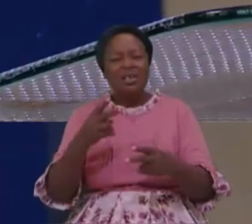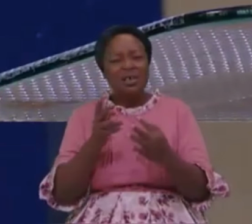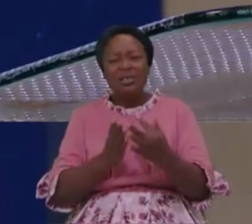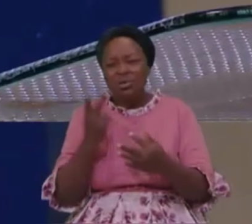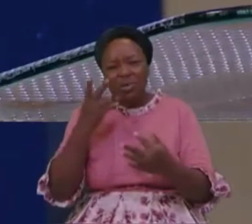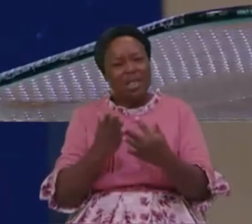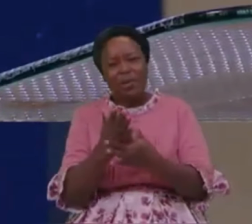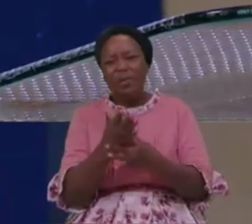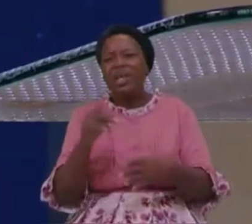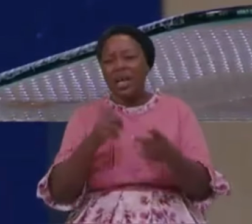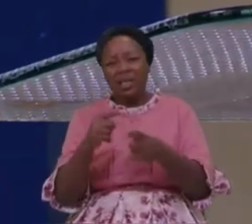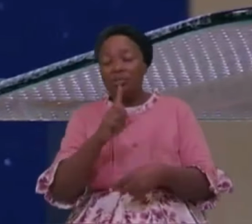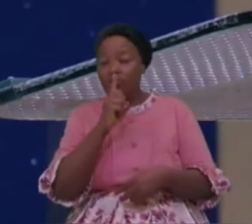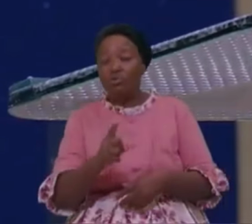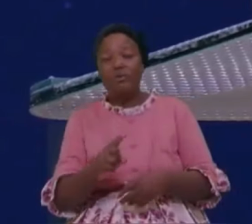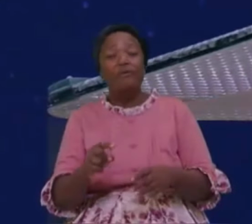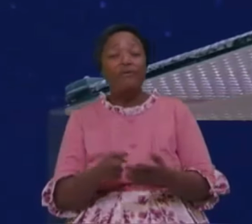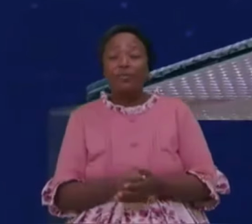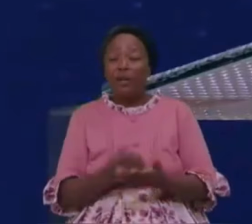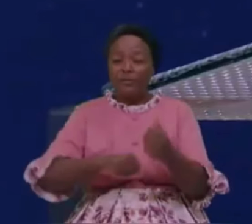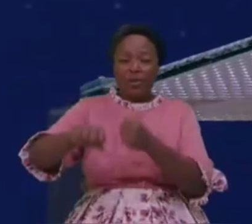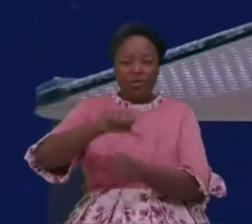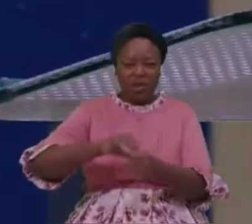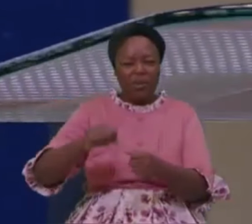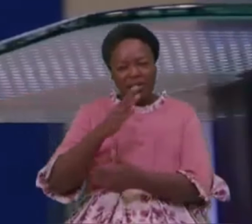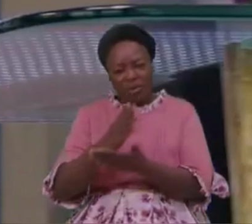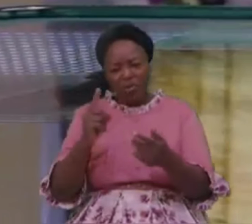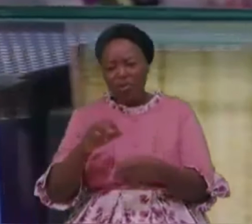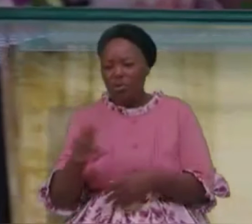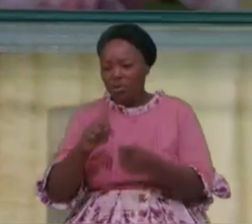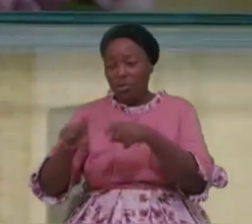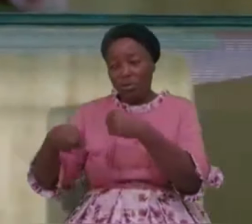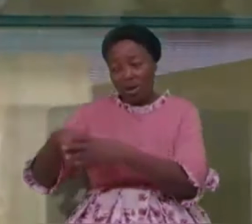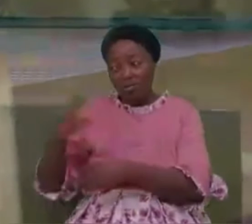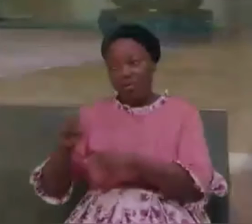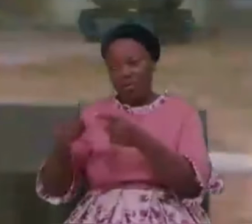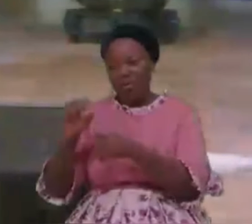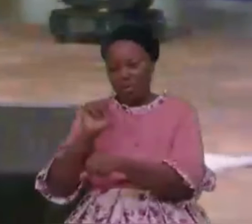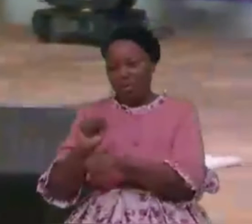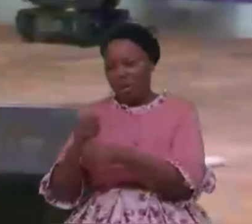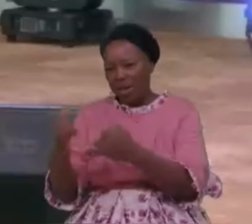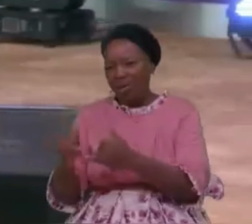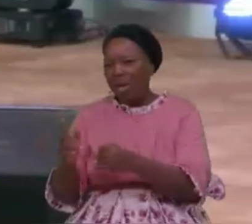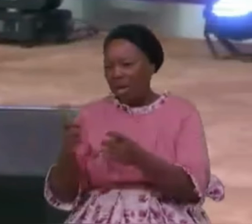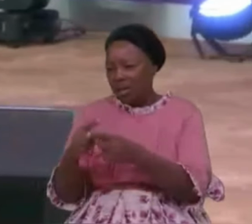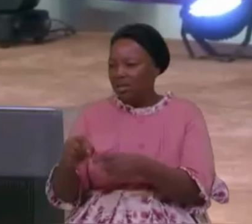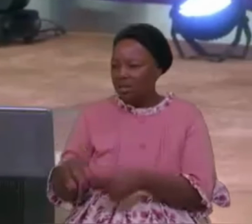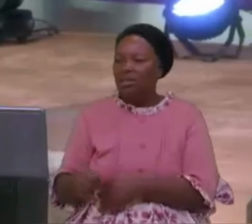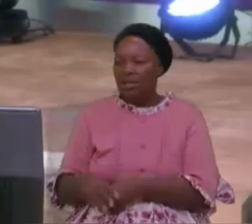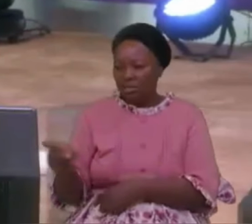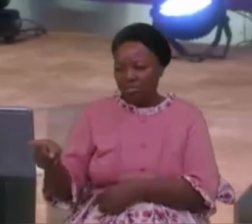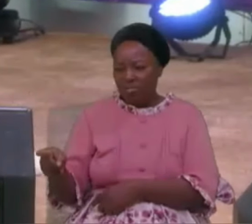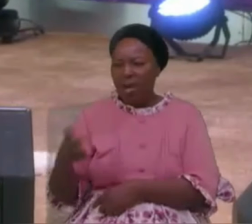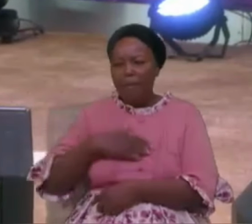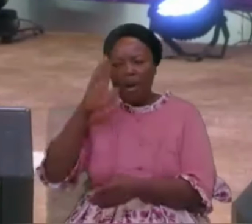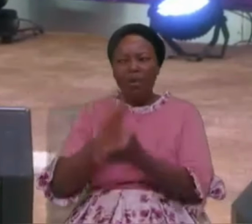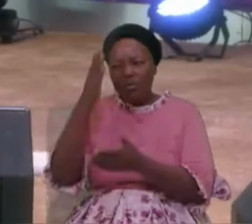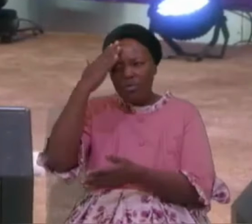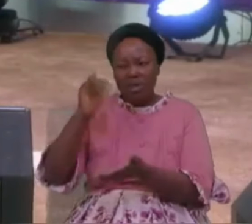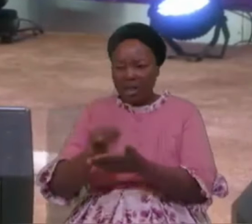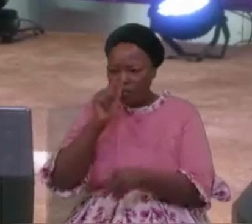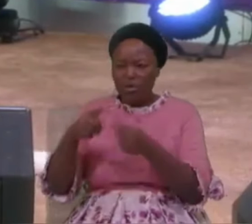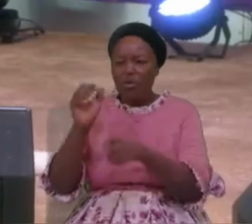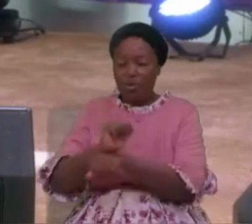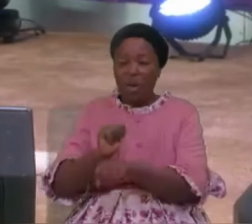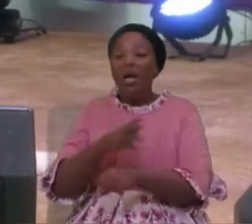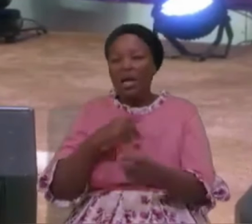is fellowship. You know, as somebody, you used to go out, you're going to work, she knows I'm going to work. That's how I feed